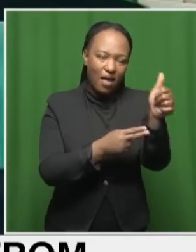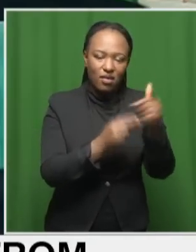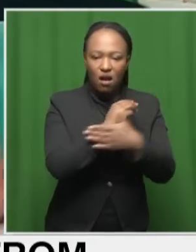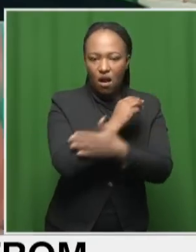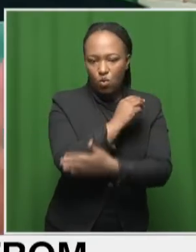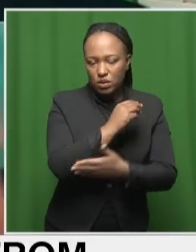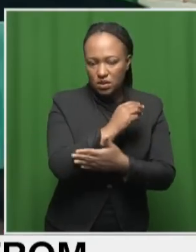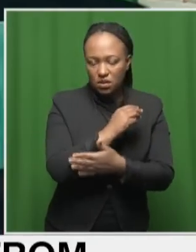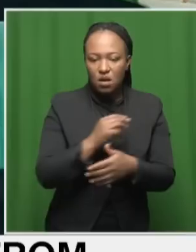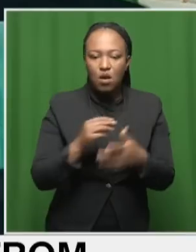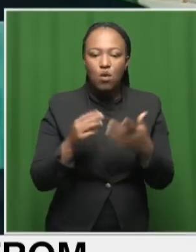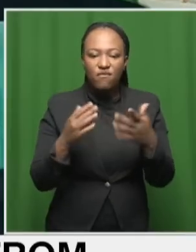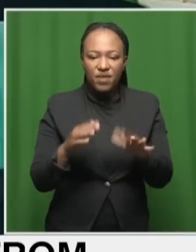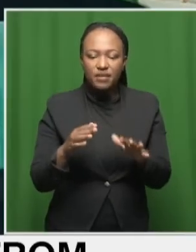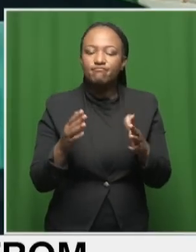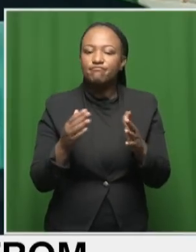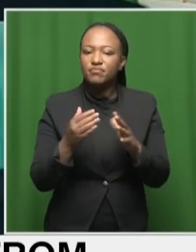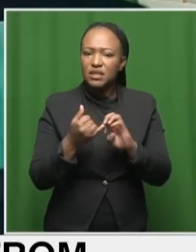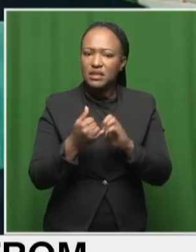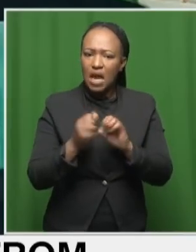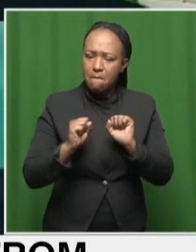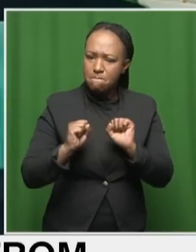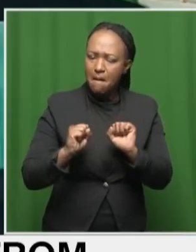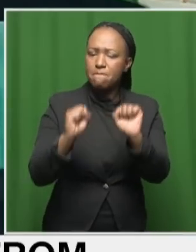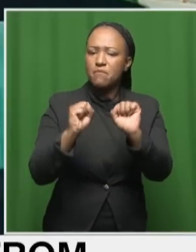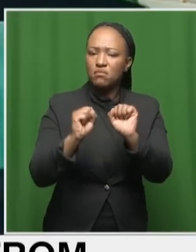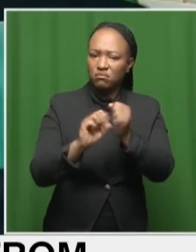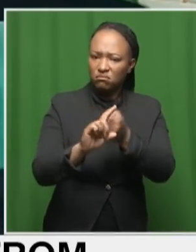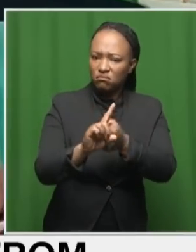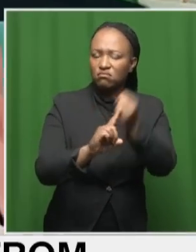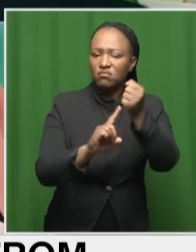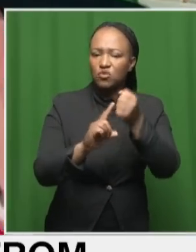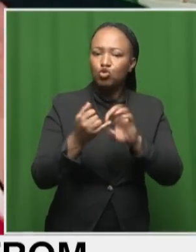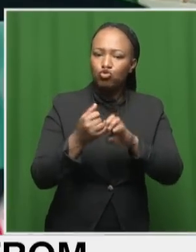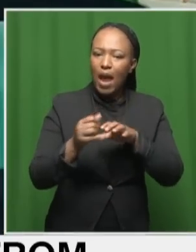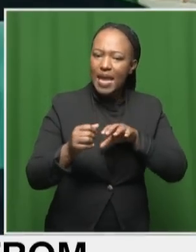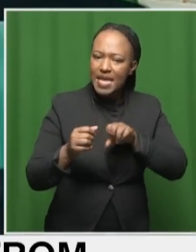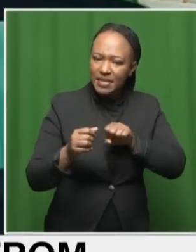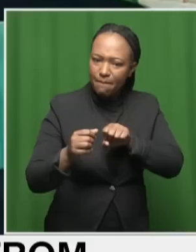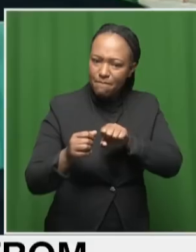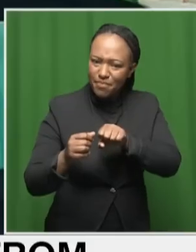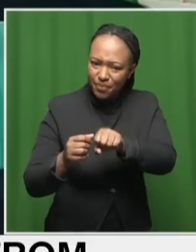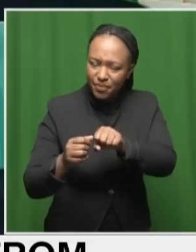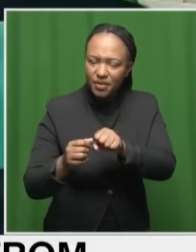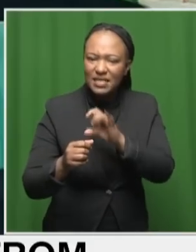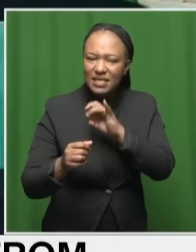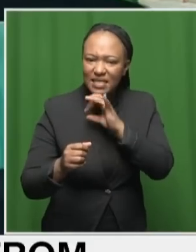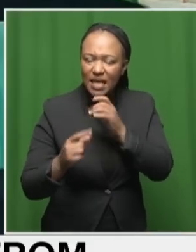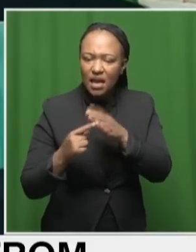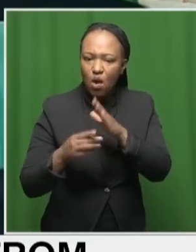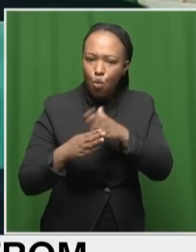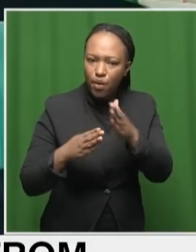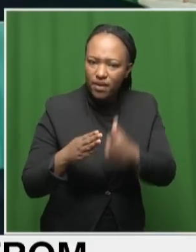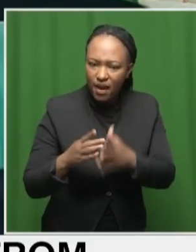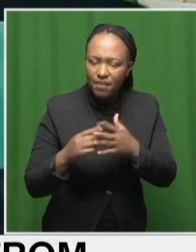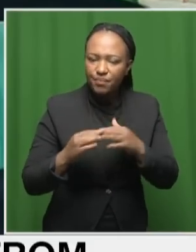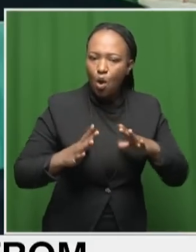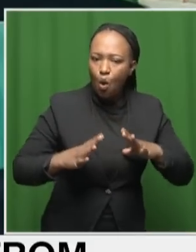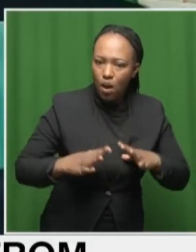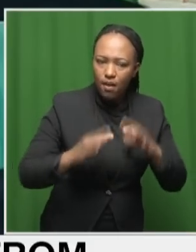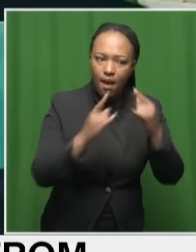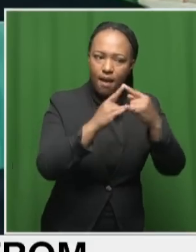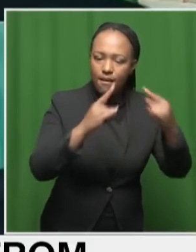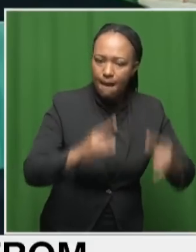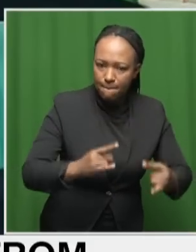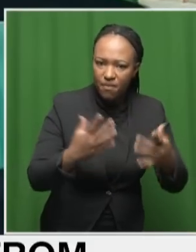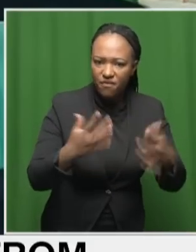was this huge push to try and make sure that we could catch up learning time, Saturday classes, weekend classes, holiday camps,